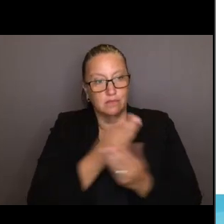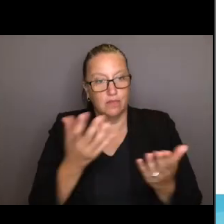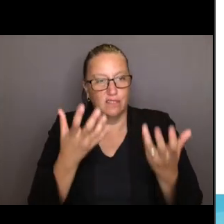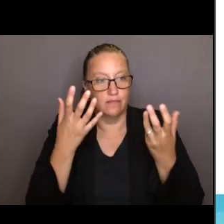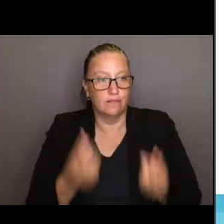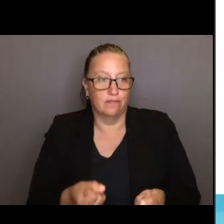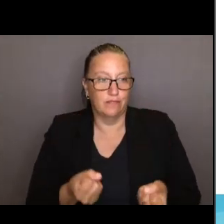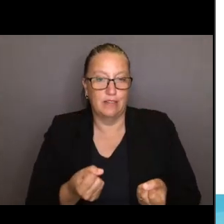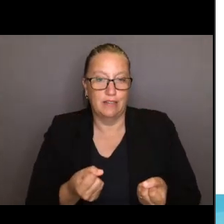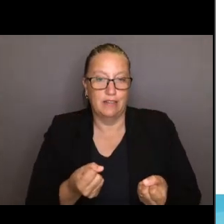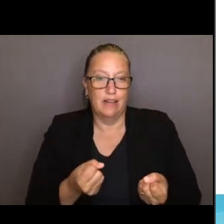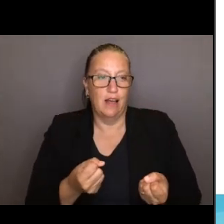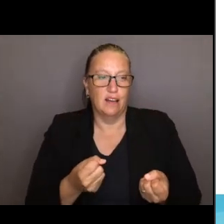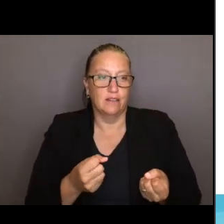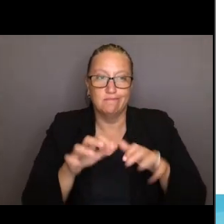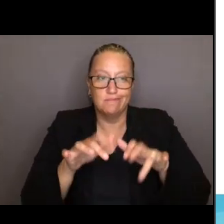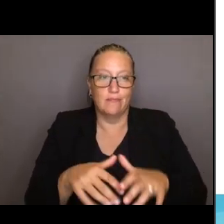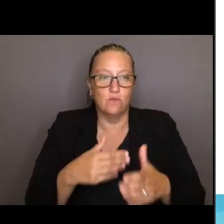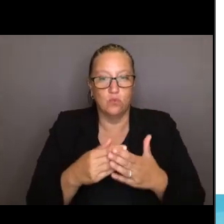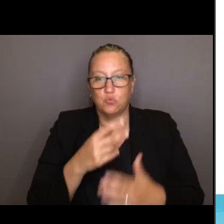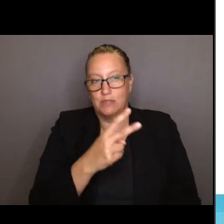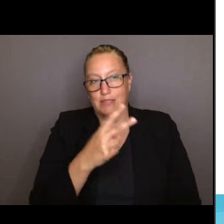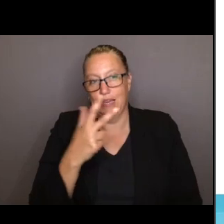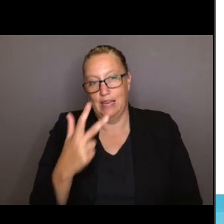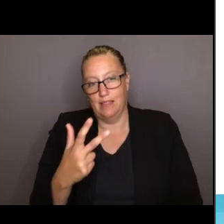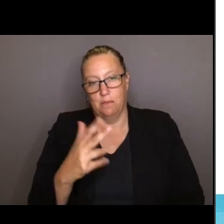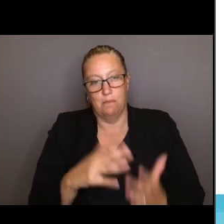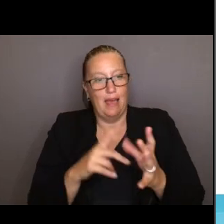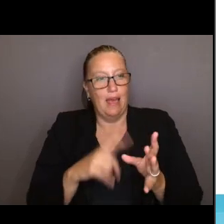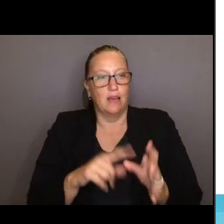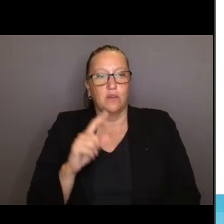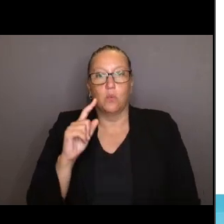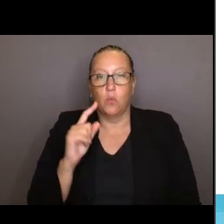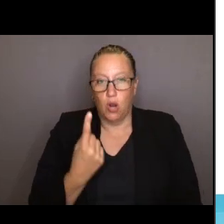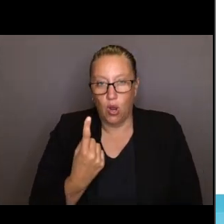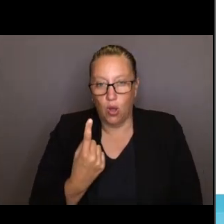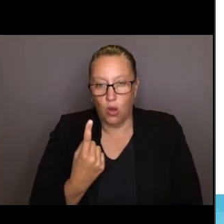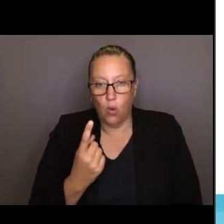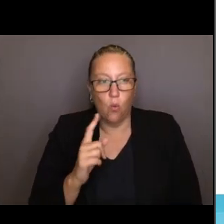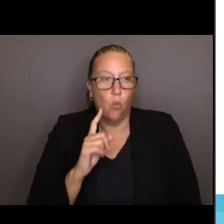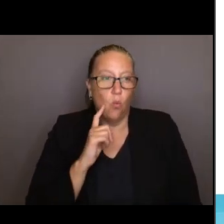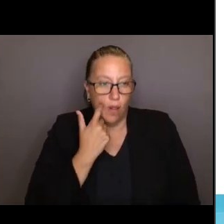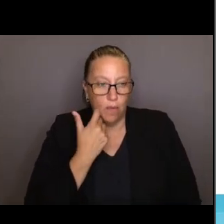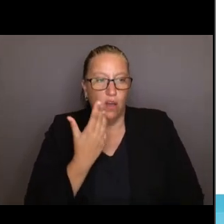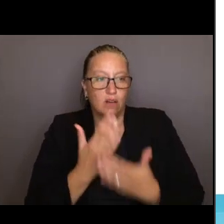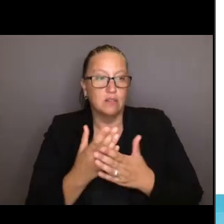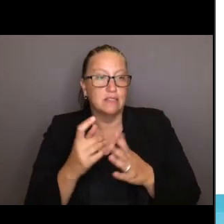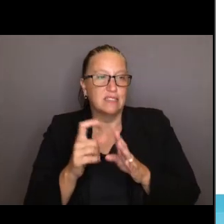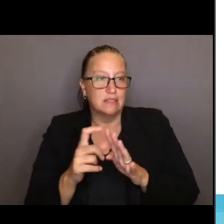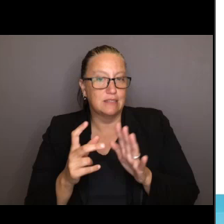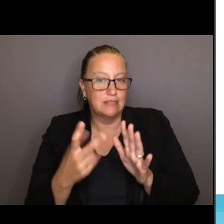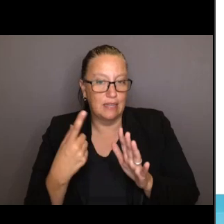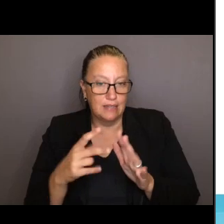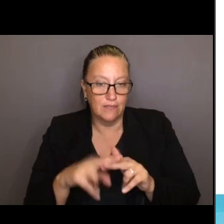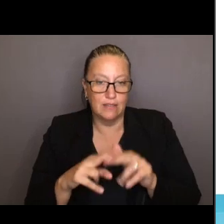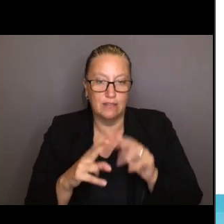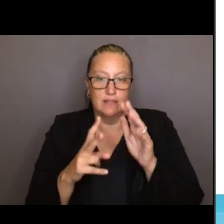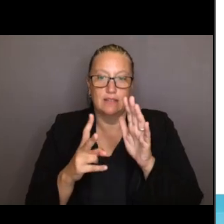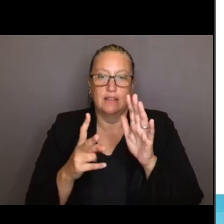webinar, which is penciled in for the 28th of May at 1 o'clock. And that is going to be on domestic and family violence pathways to